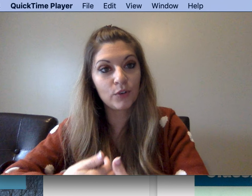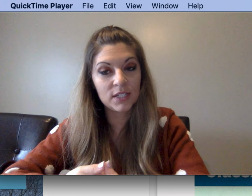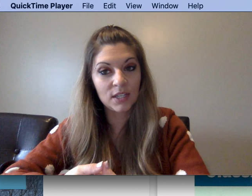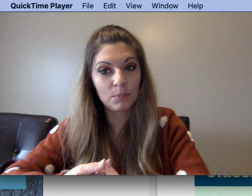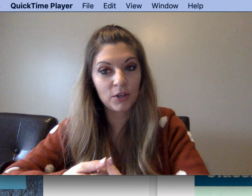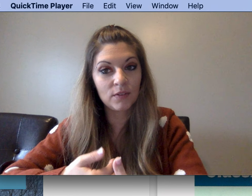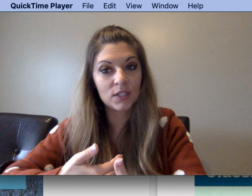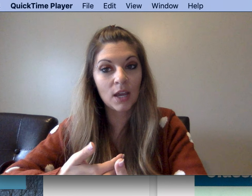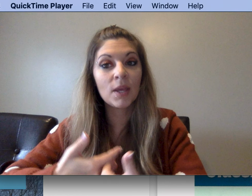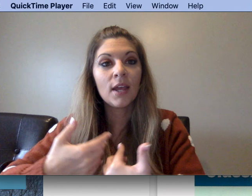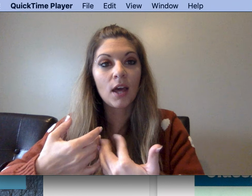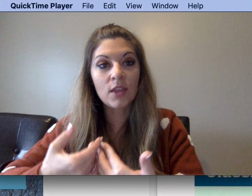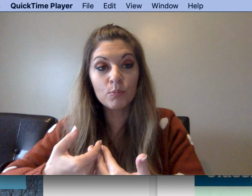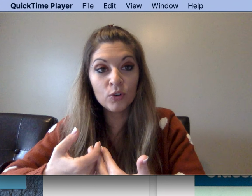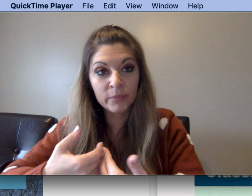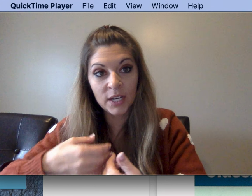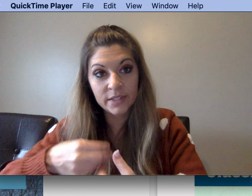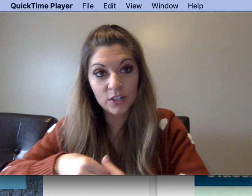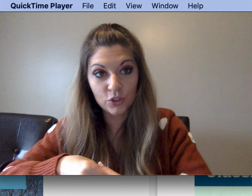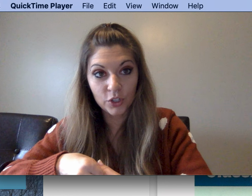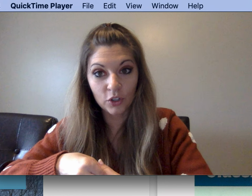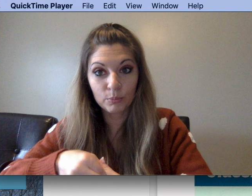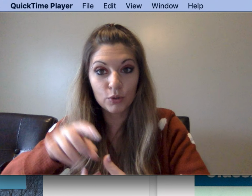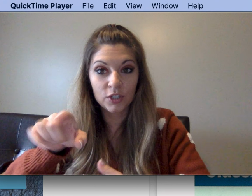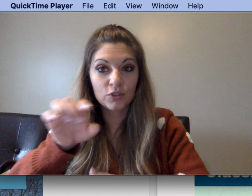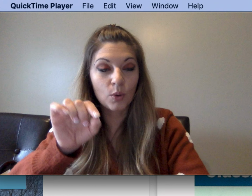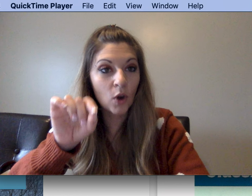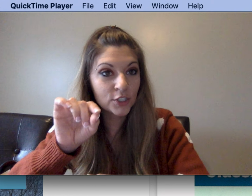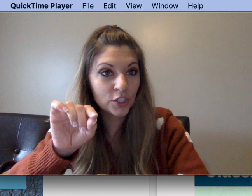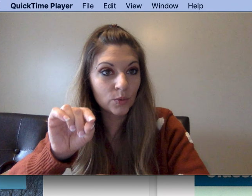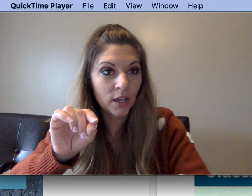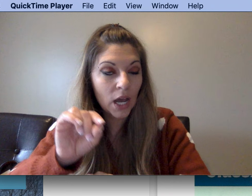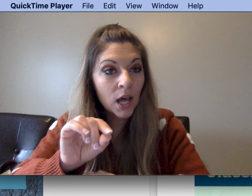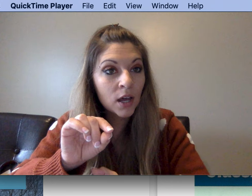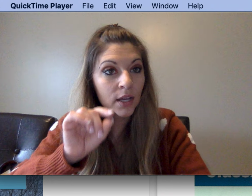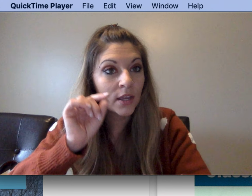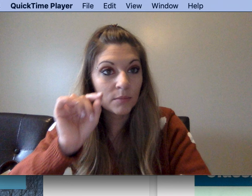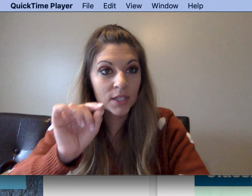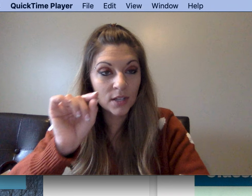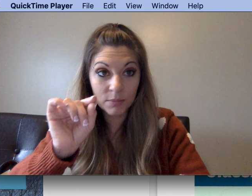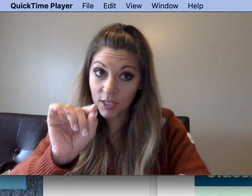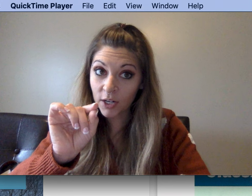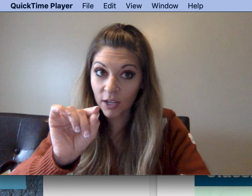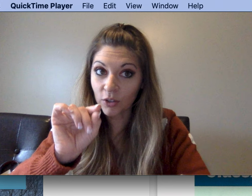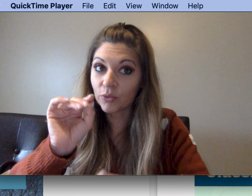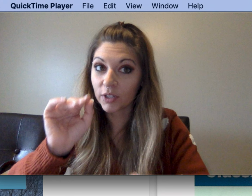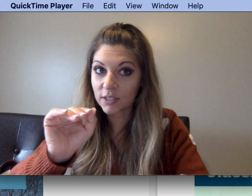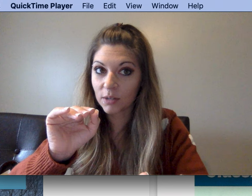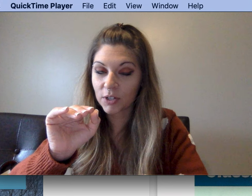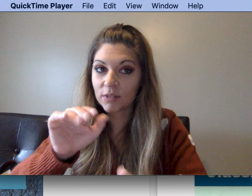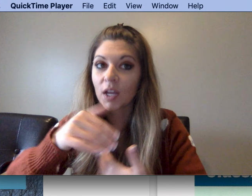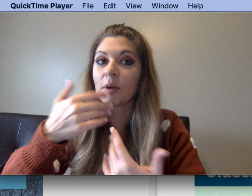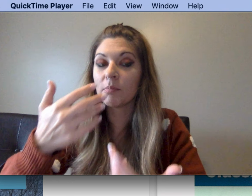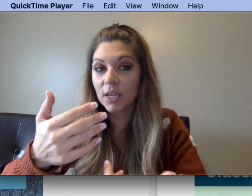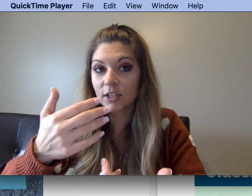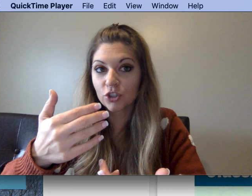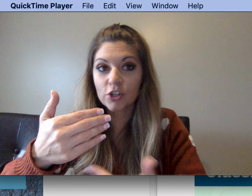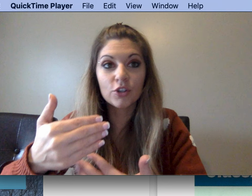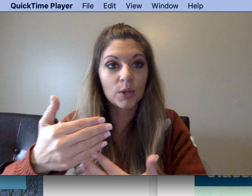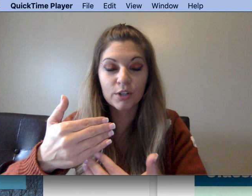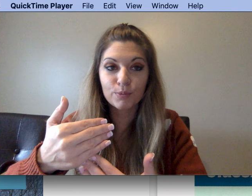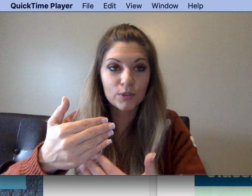happened for an extended period of time. And that movement is a circular motion. So I'm watching you like a hawk means that I'm staring at you for an extended period of time. I'm